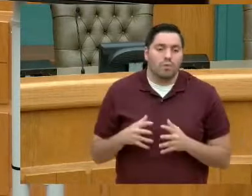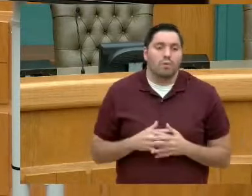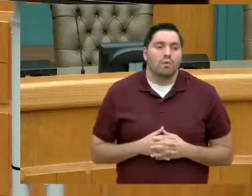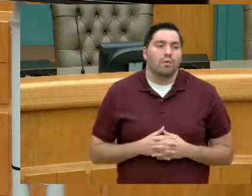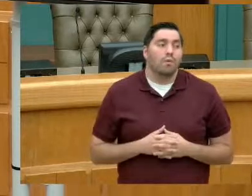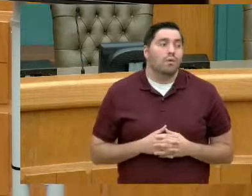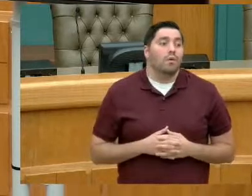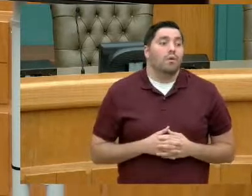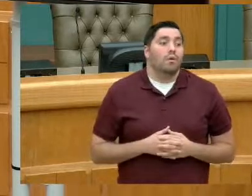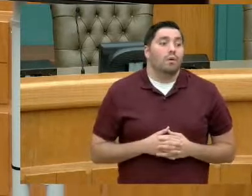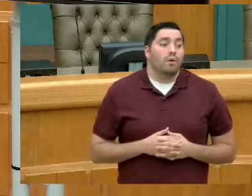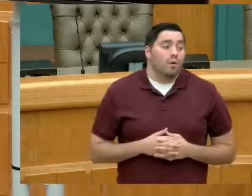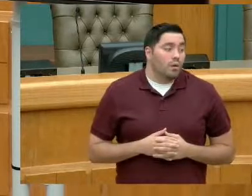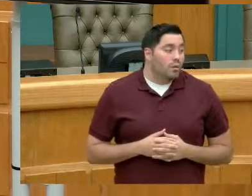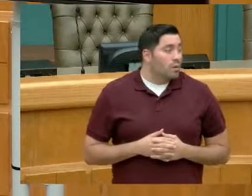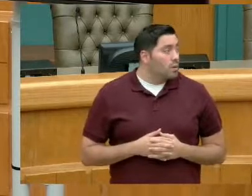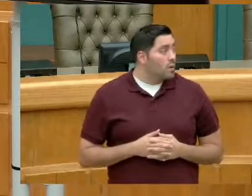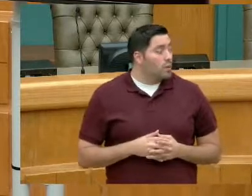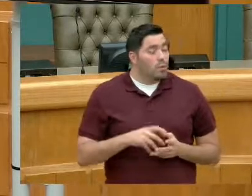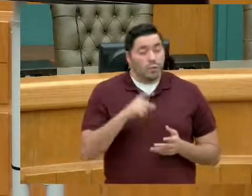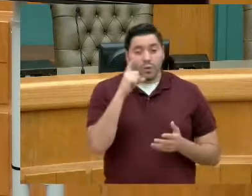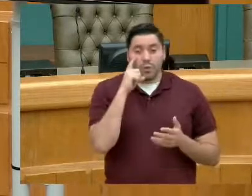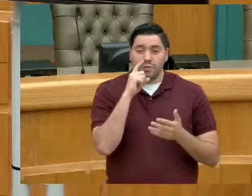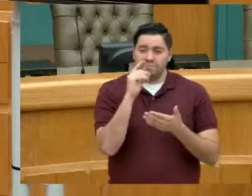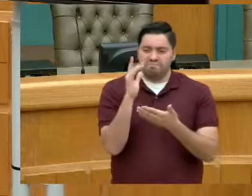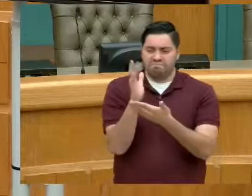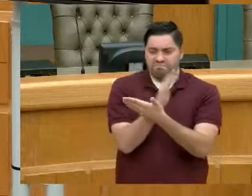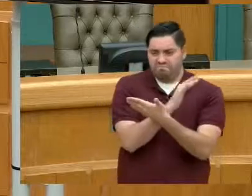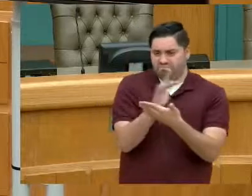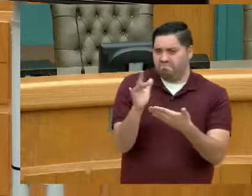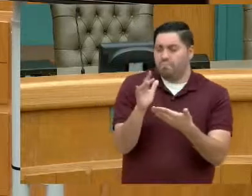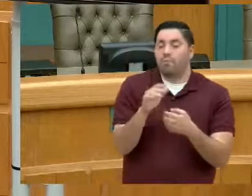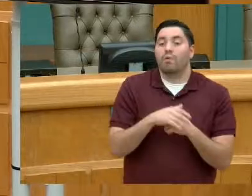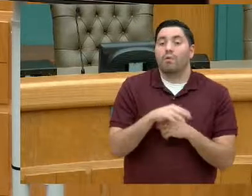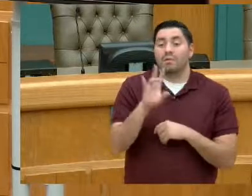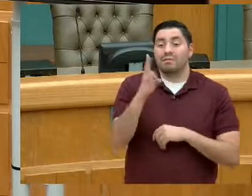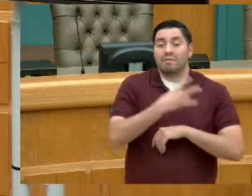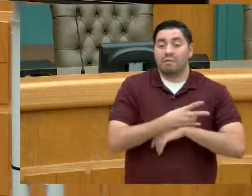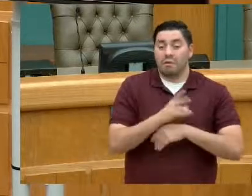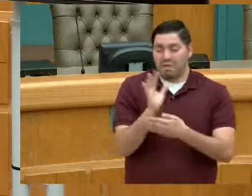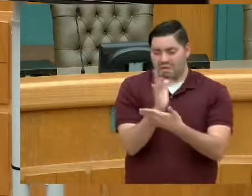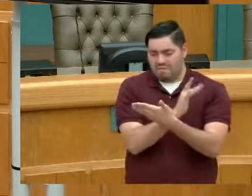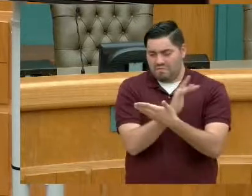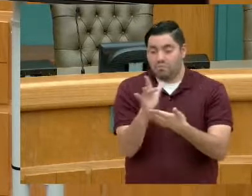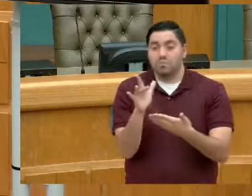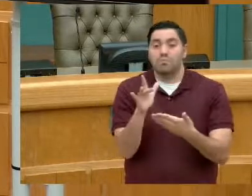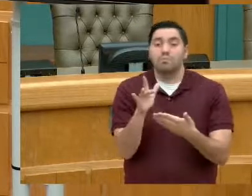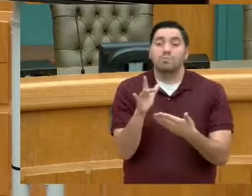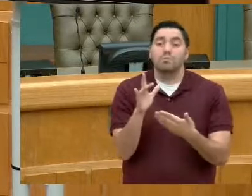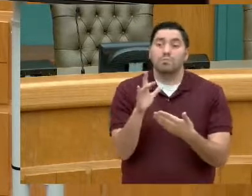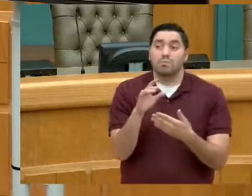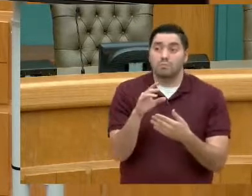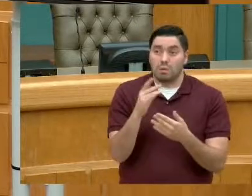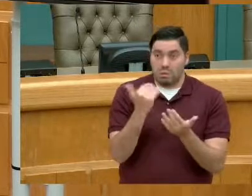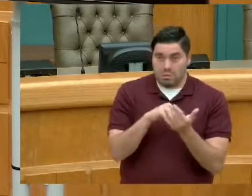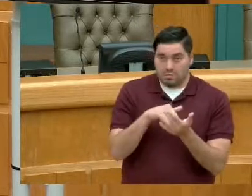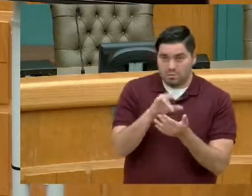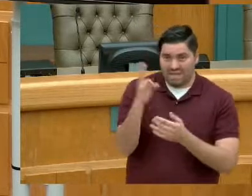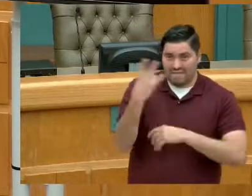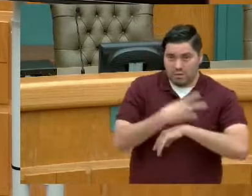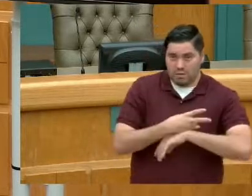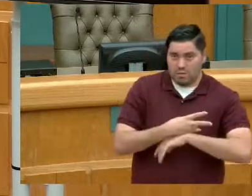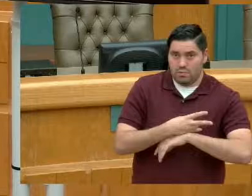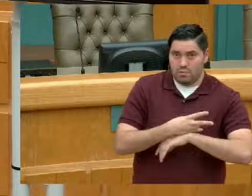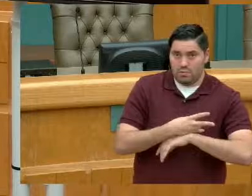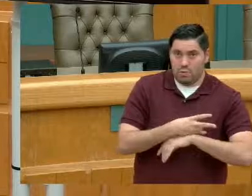Through this week, let me see, the average test, the 7-day average, if you take a 7-day average, last